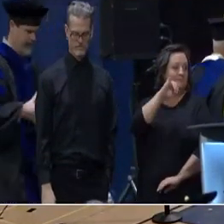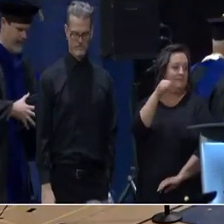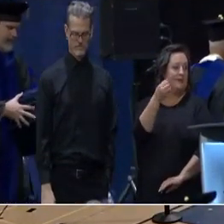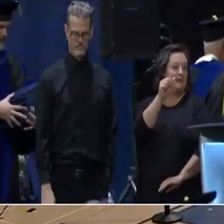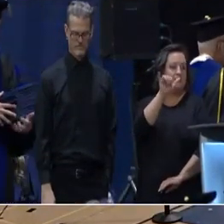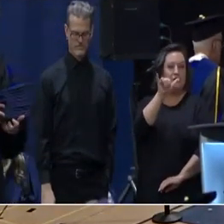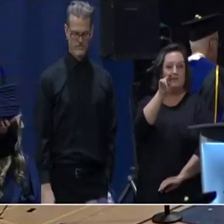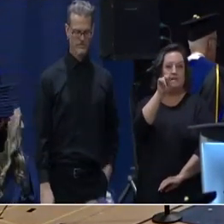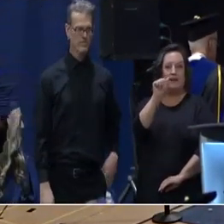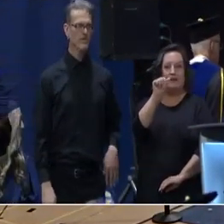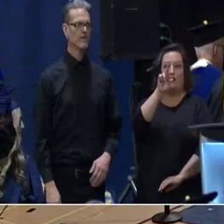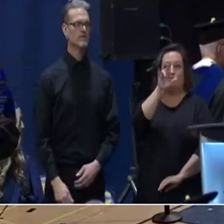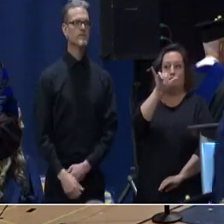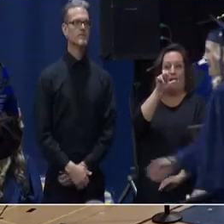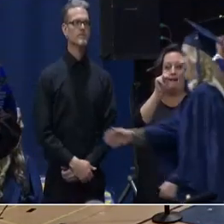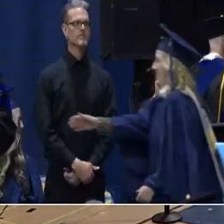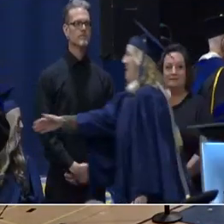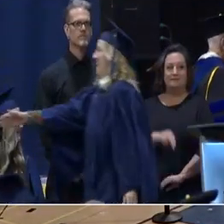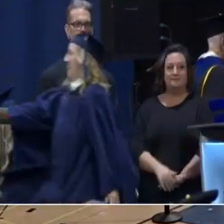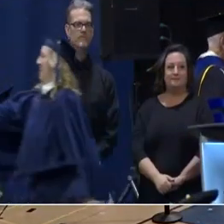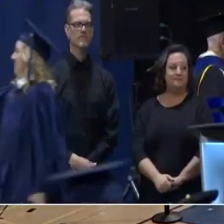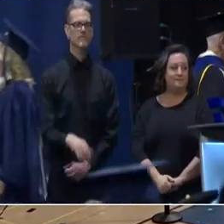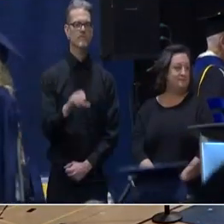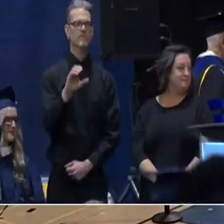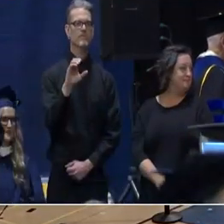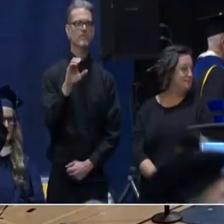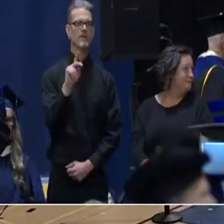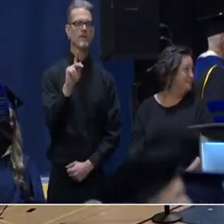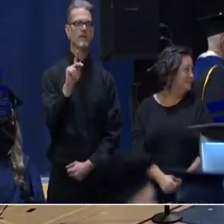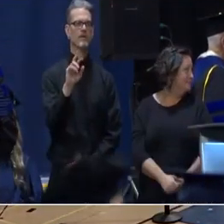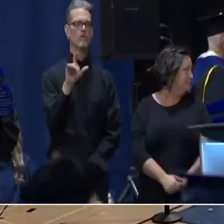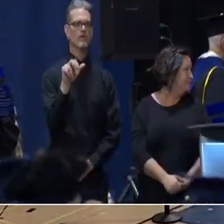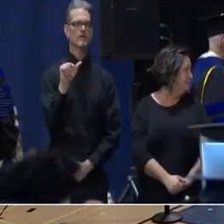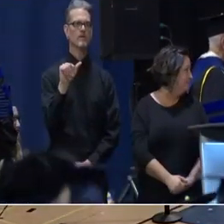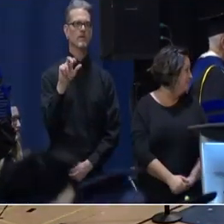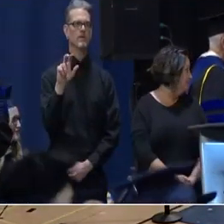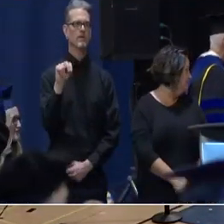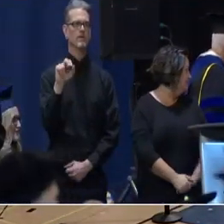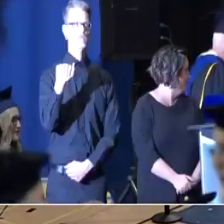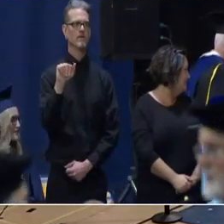Jaina Ryan. Krista Nowart.